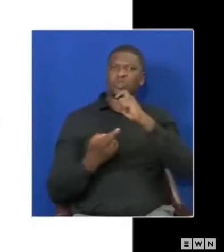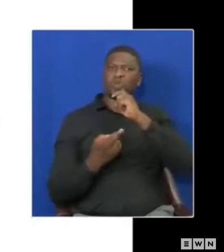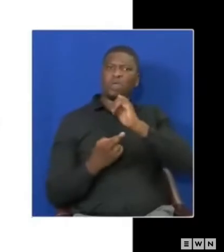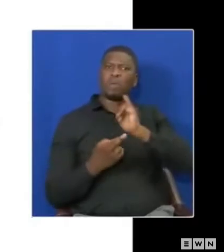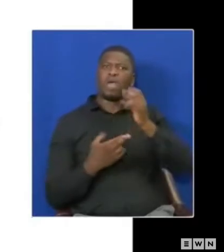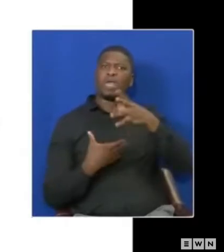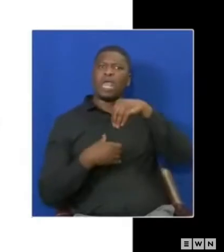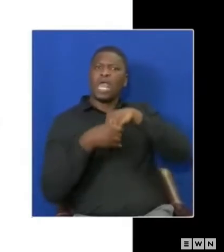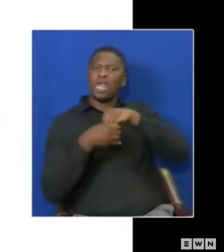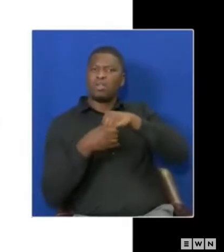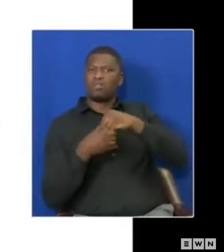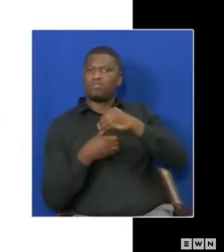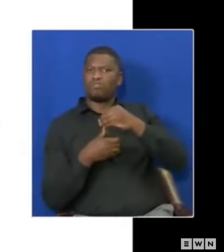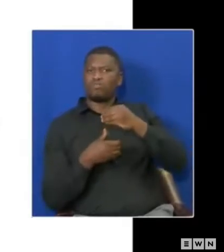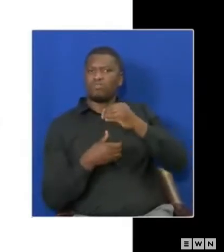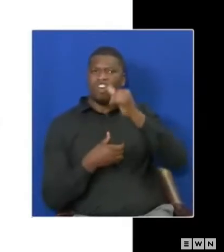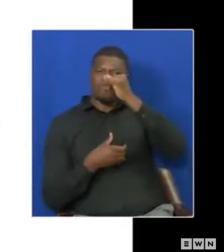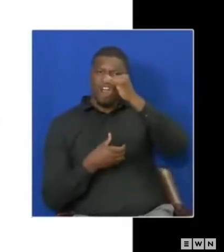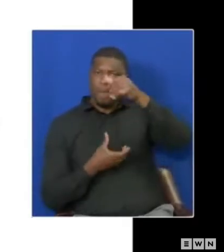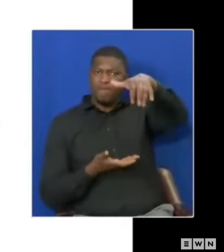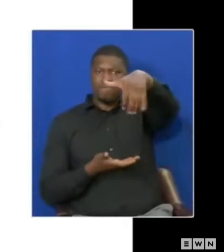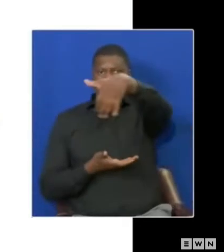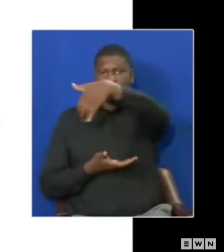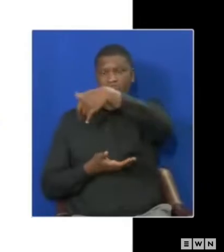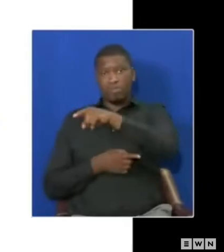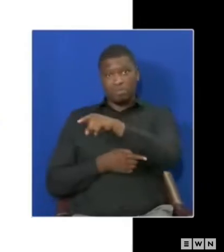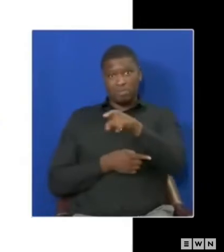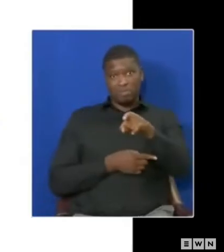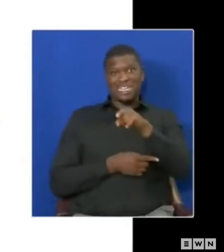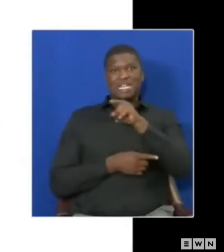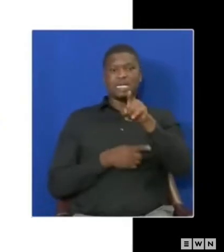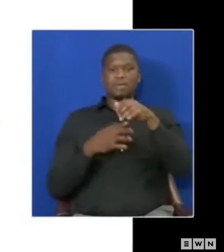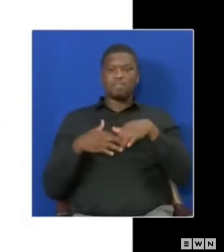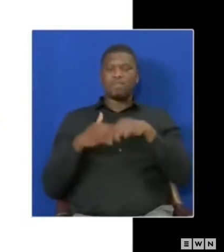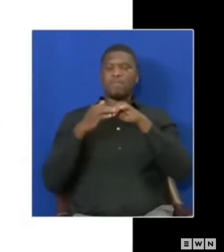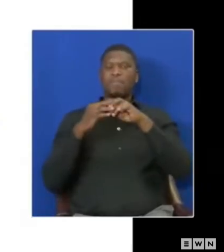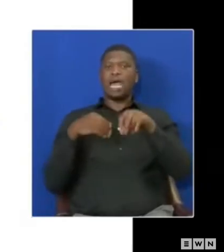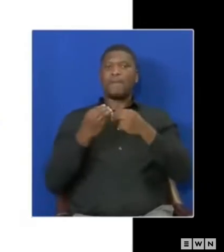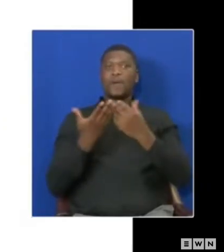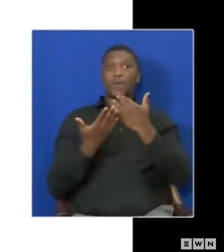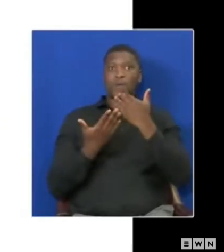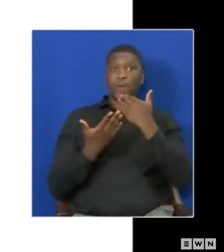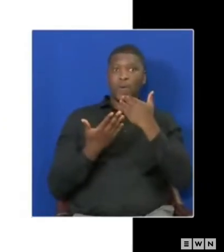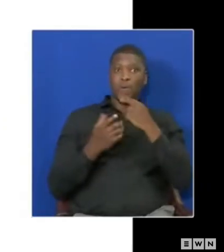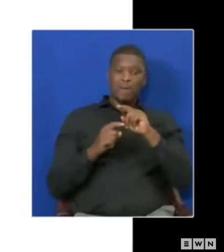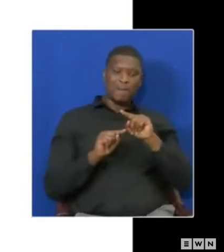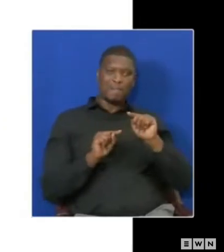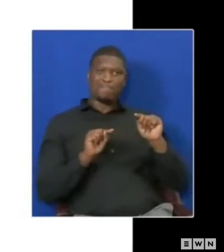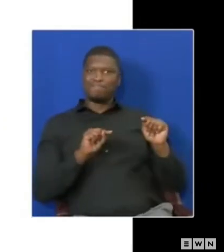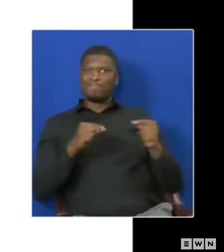ultimately form the basis of the criminal charges brought against Lieutenant General Khumalo.